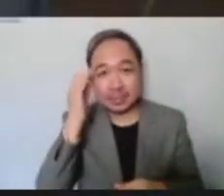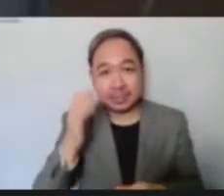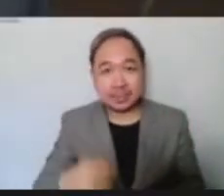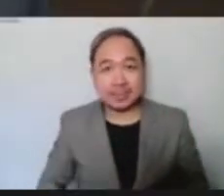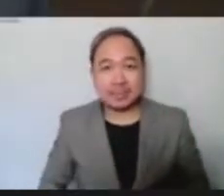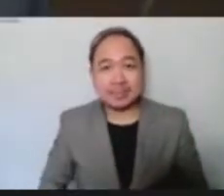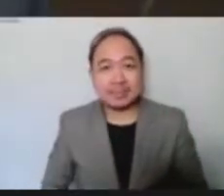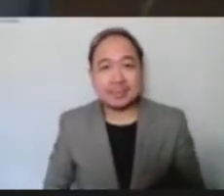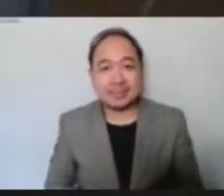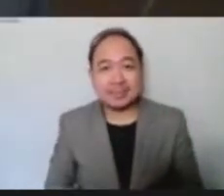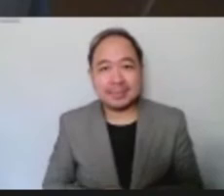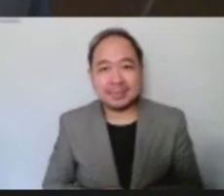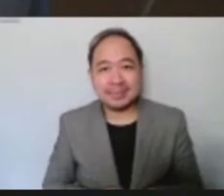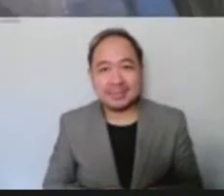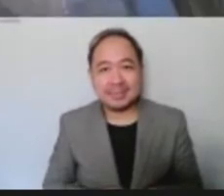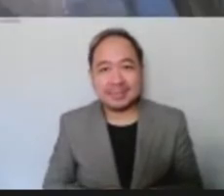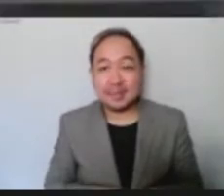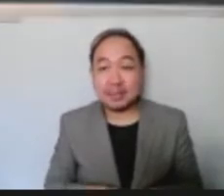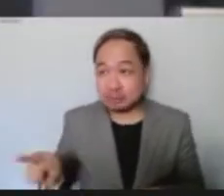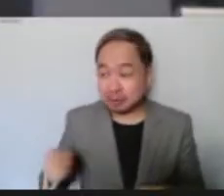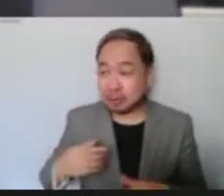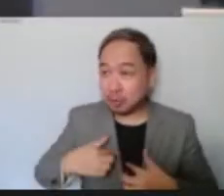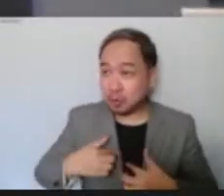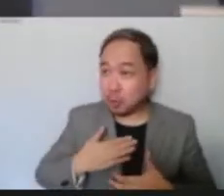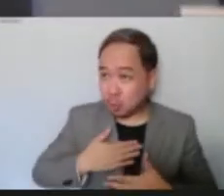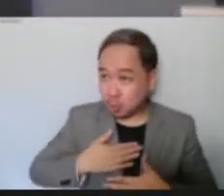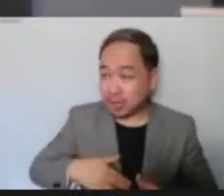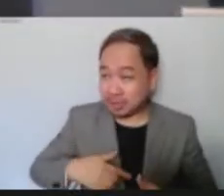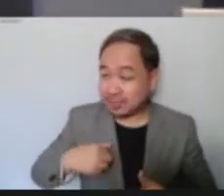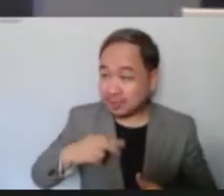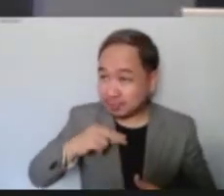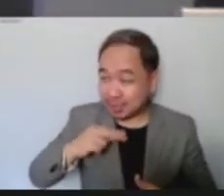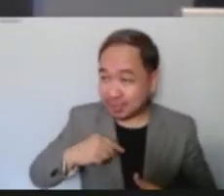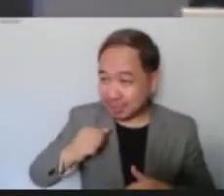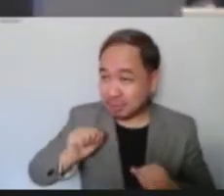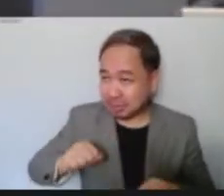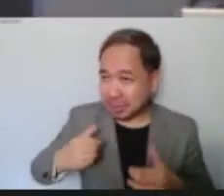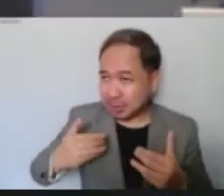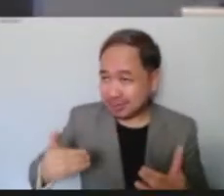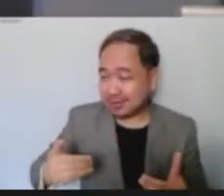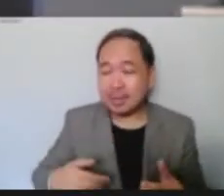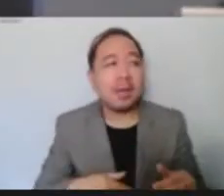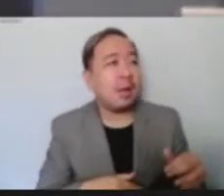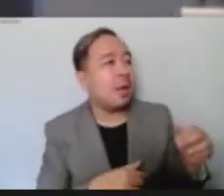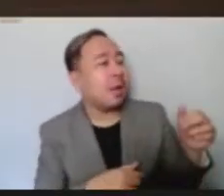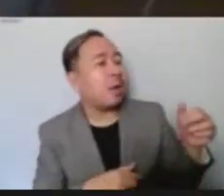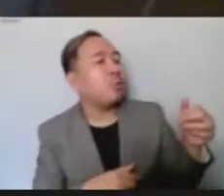so do you want me to speak I mean I can do that but uh yes please